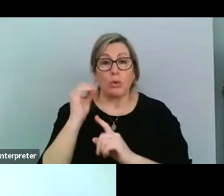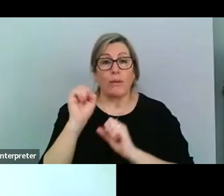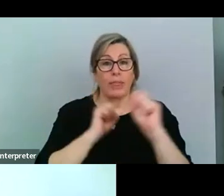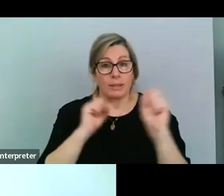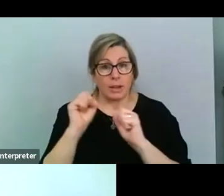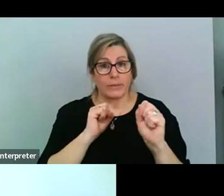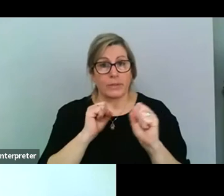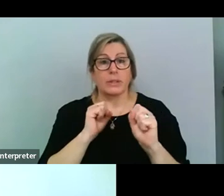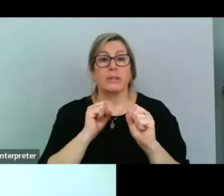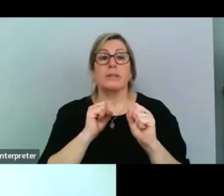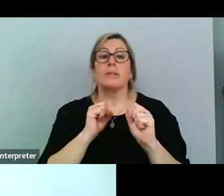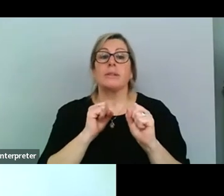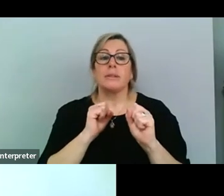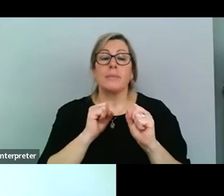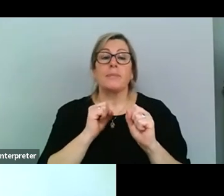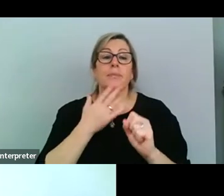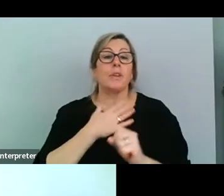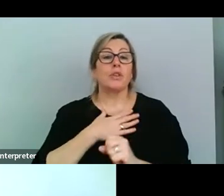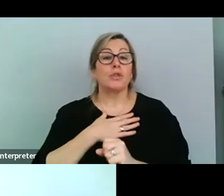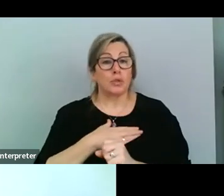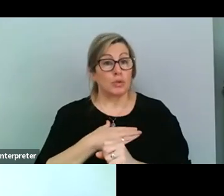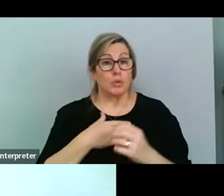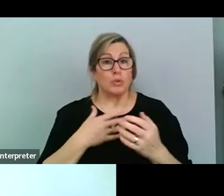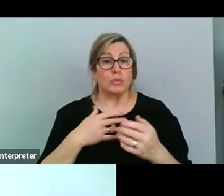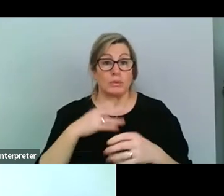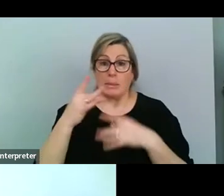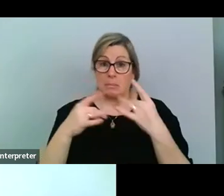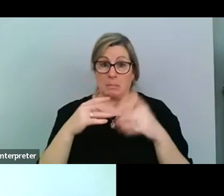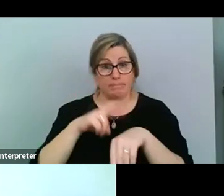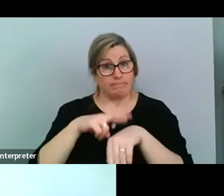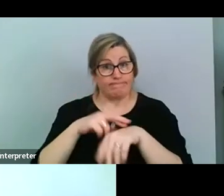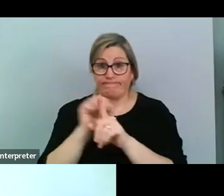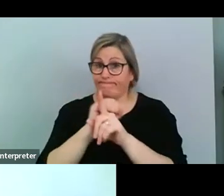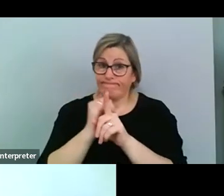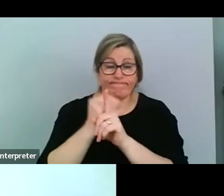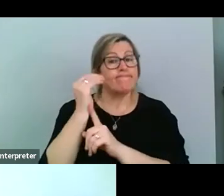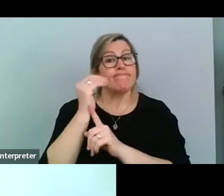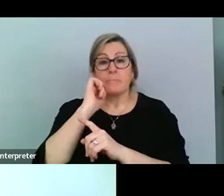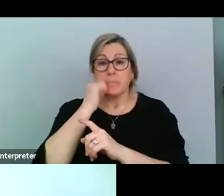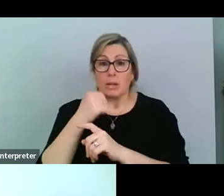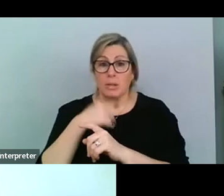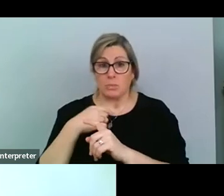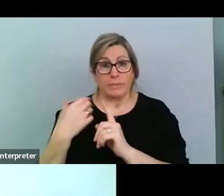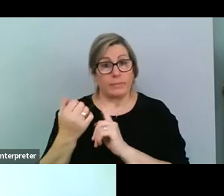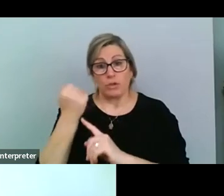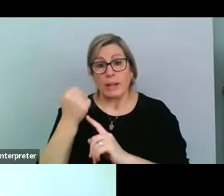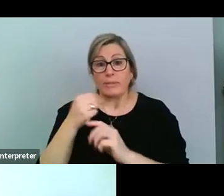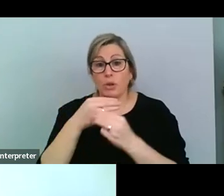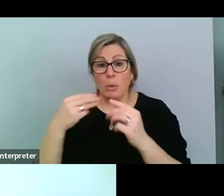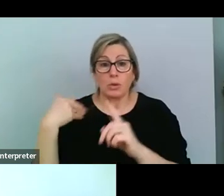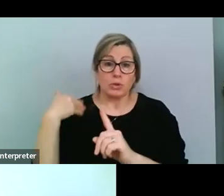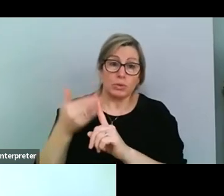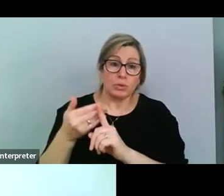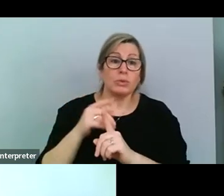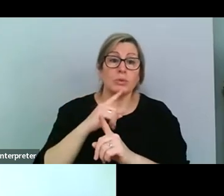and just go further with it, because we've come so far. And Sinead, I think you gave a really good overview of